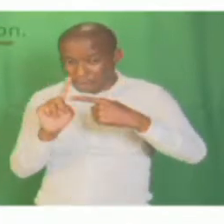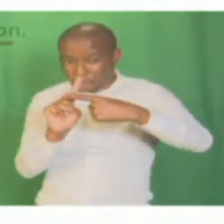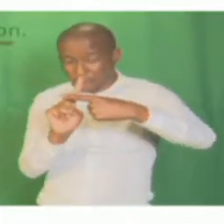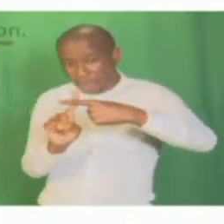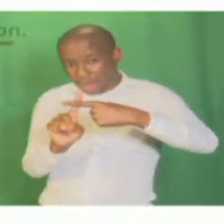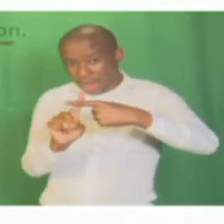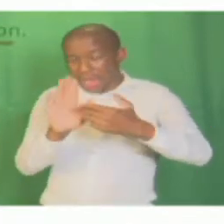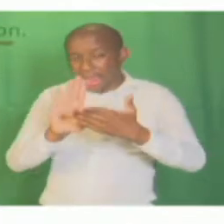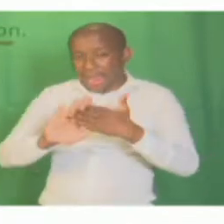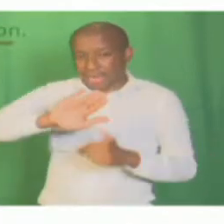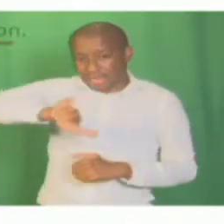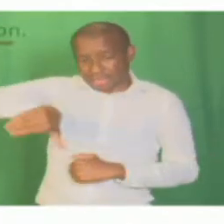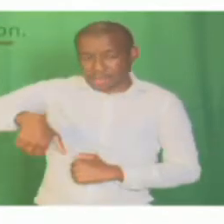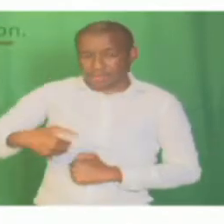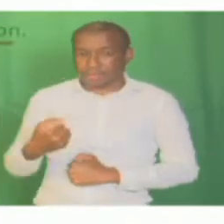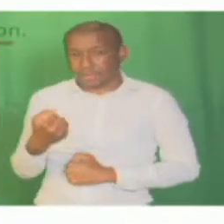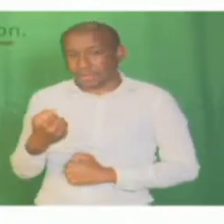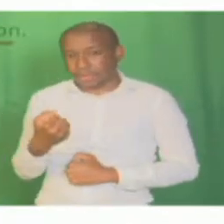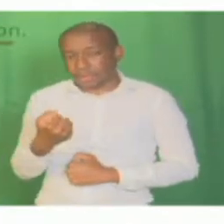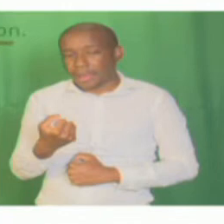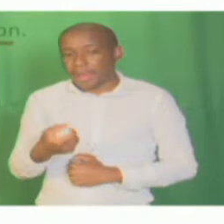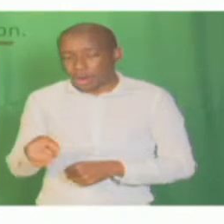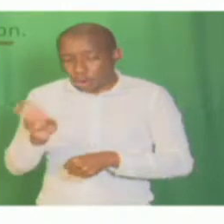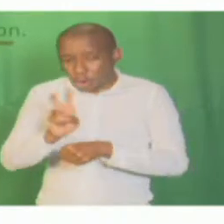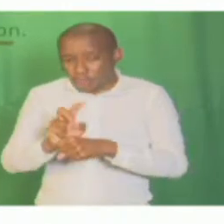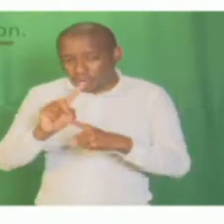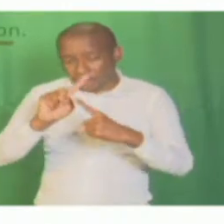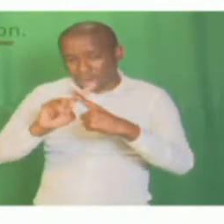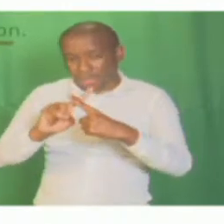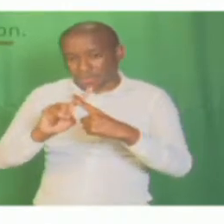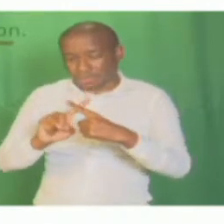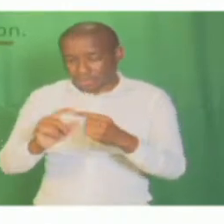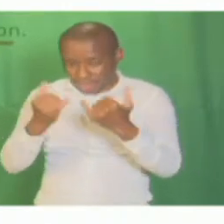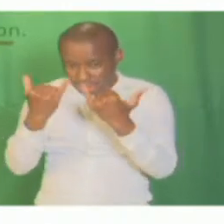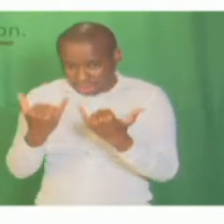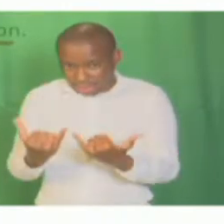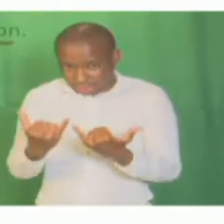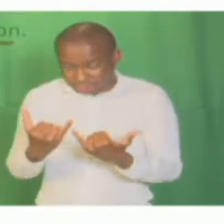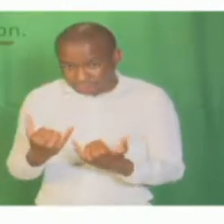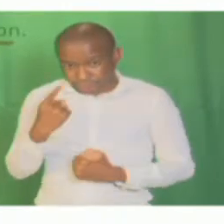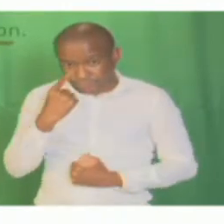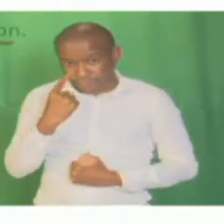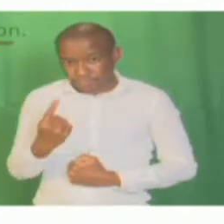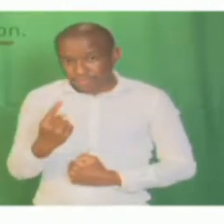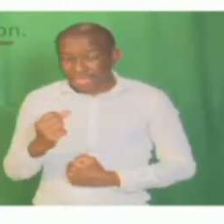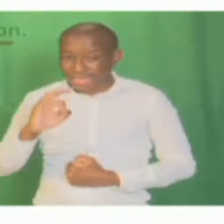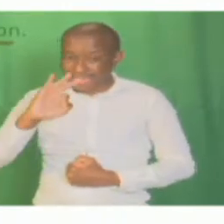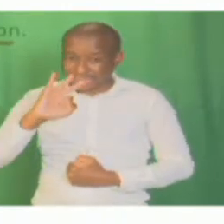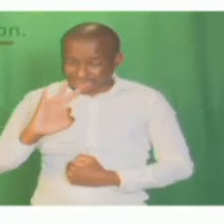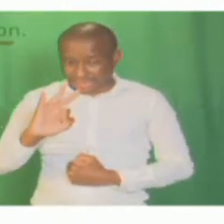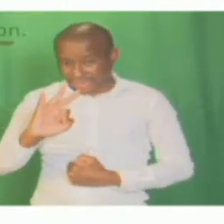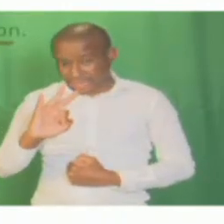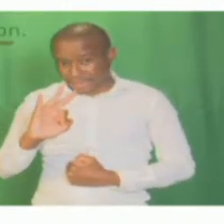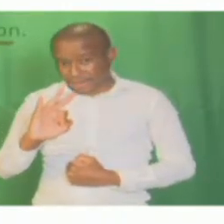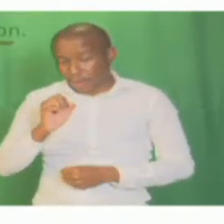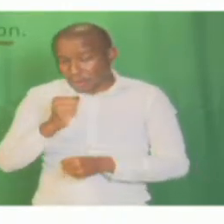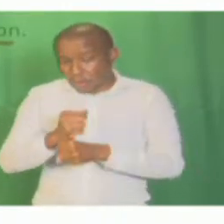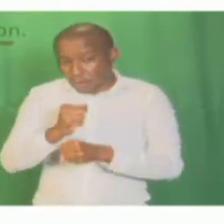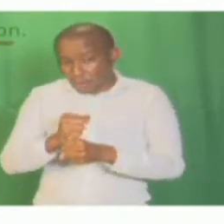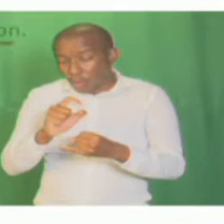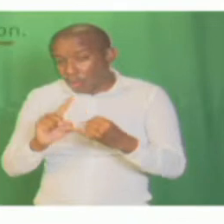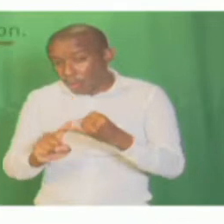and subtraction, over multiplication. Take note, we are going to be having only three operations today: